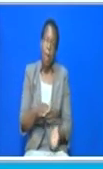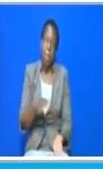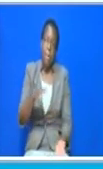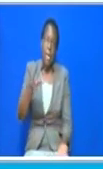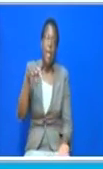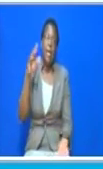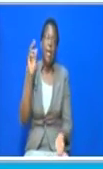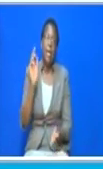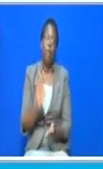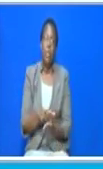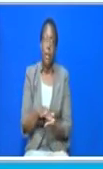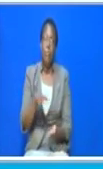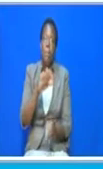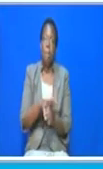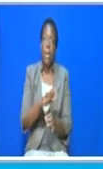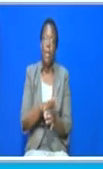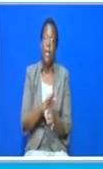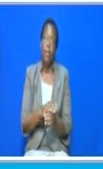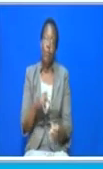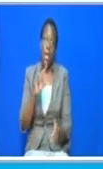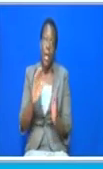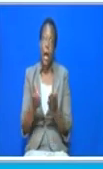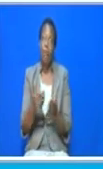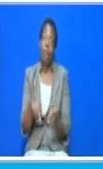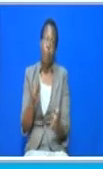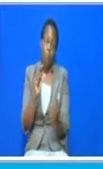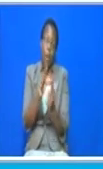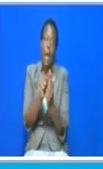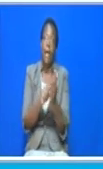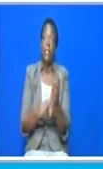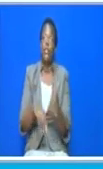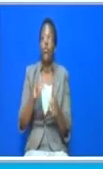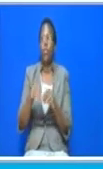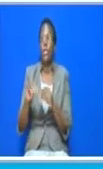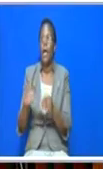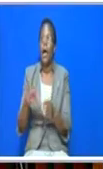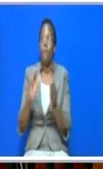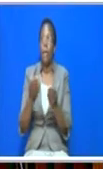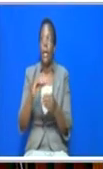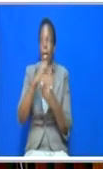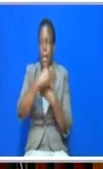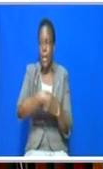recognize by their ending. We have words that do not have ending, like